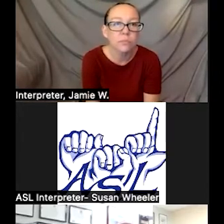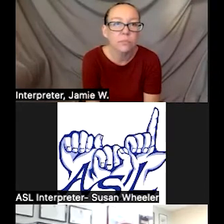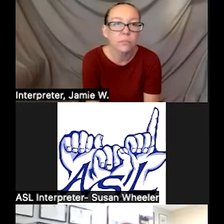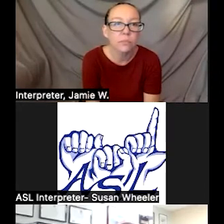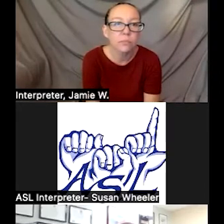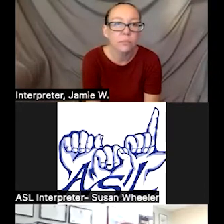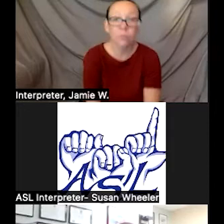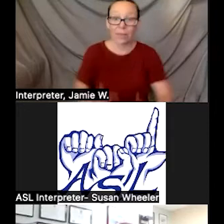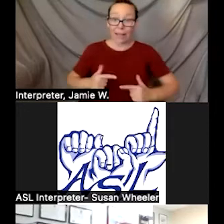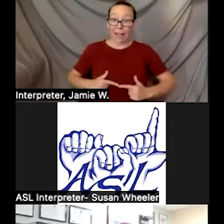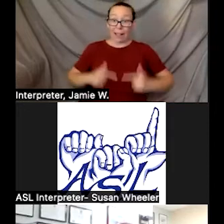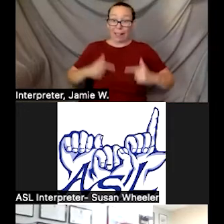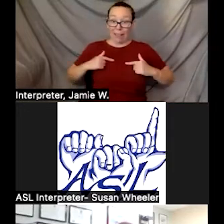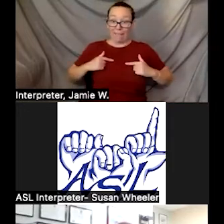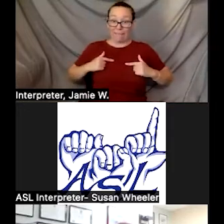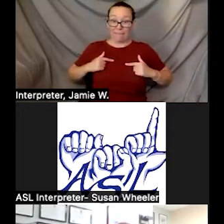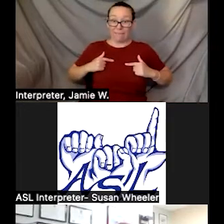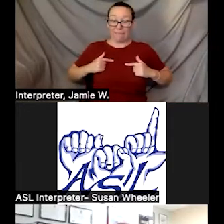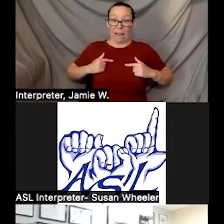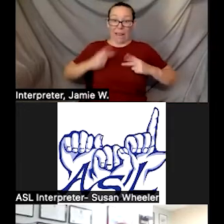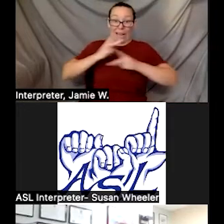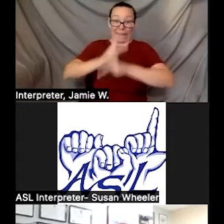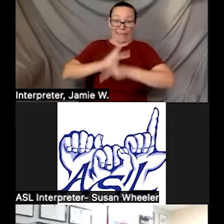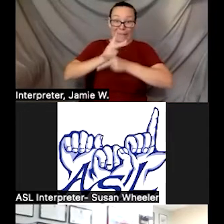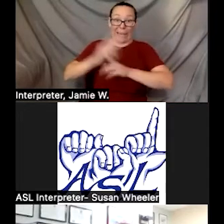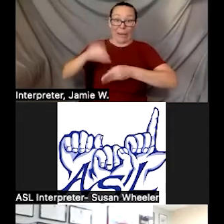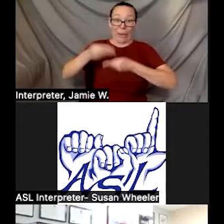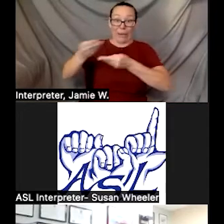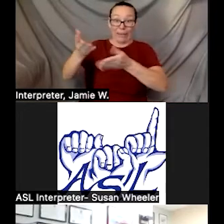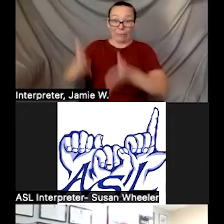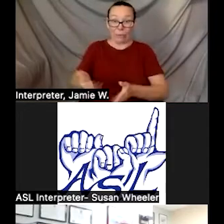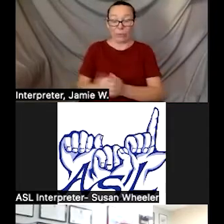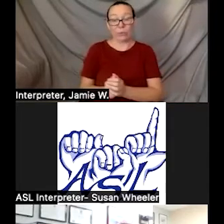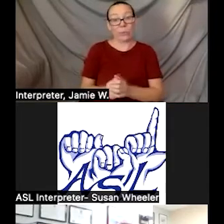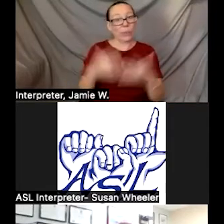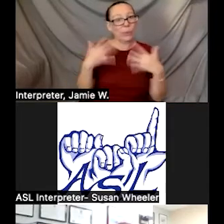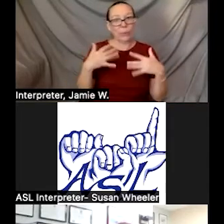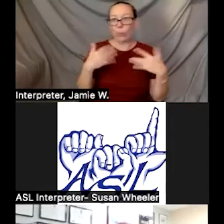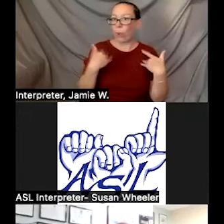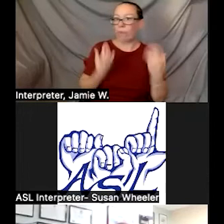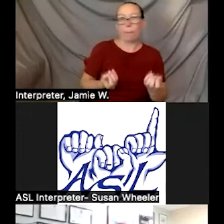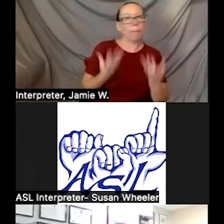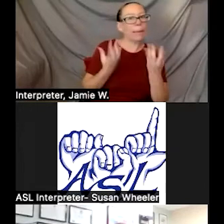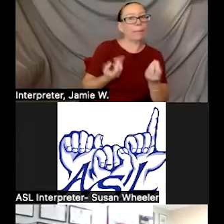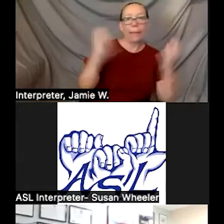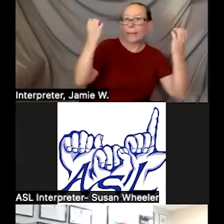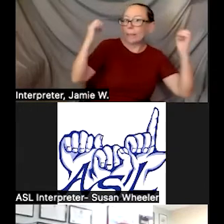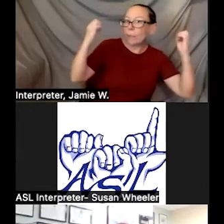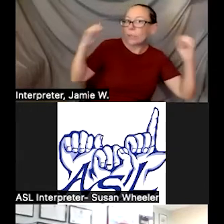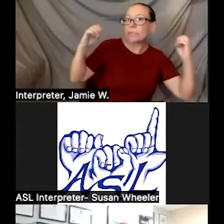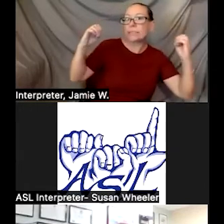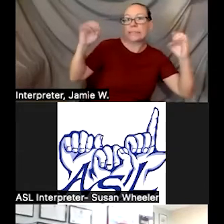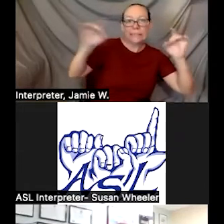Life and caregiver. I can't even tell you how many disaster exercises or drills I've done in talking to